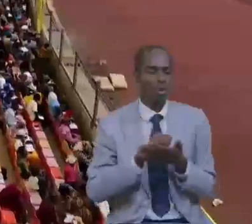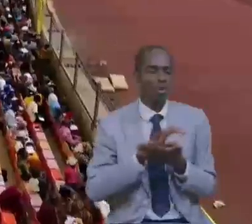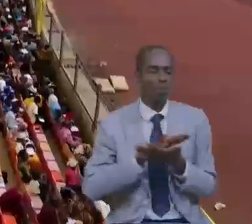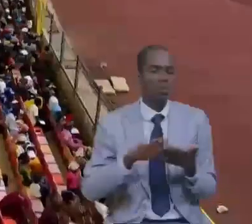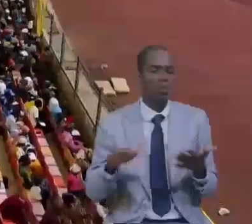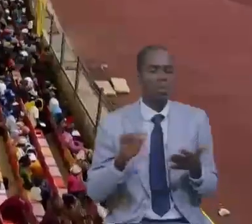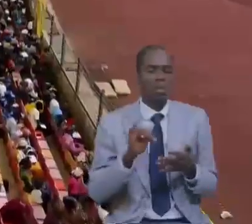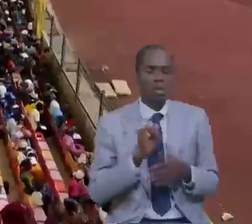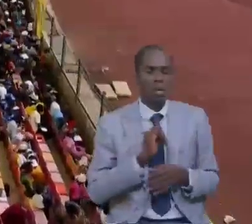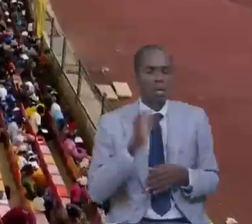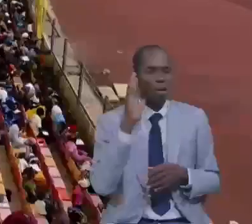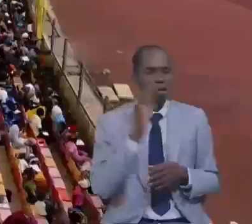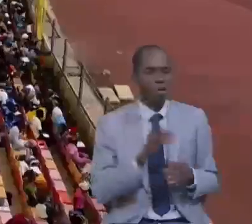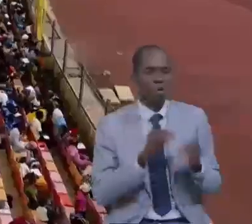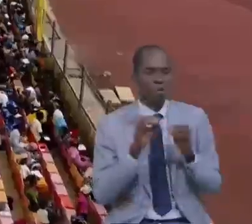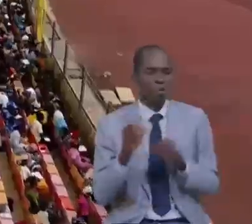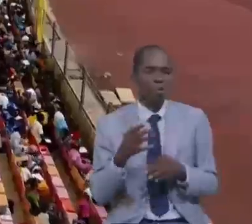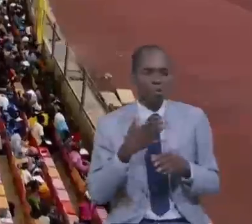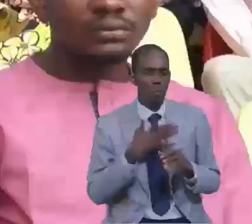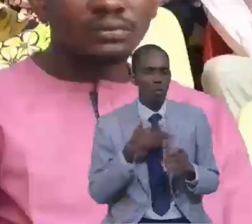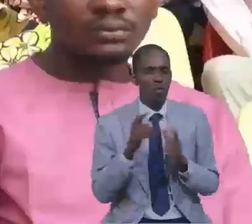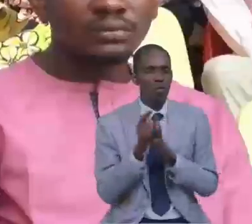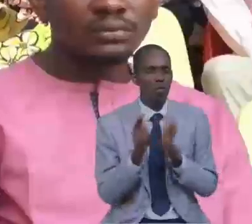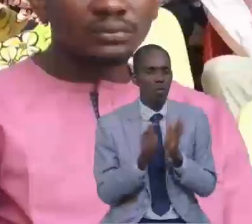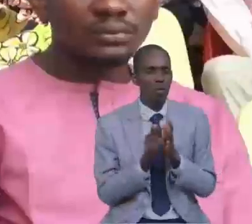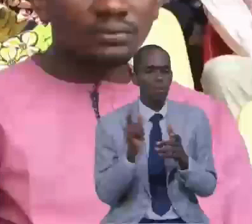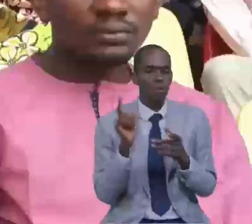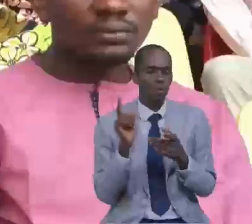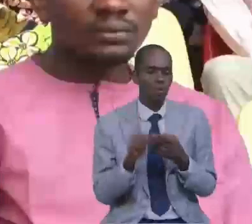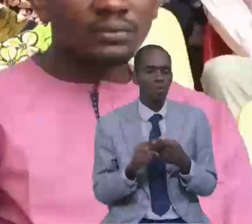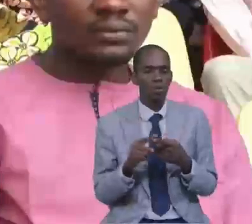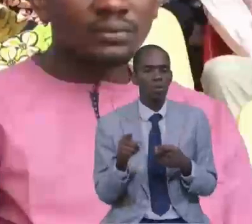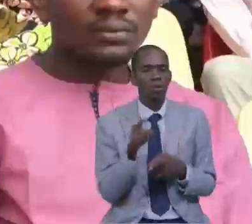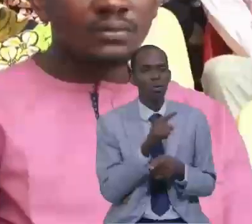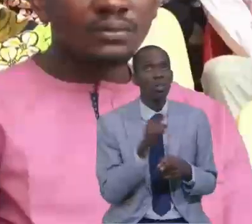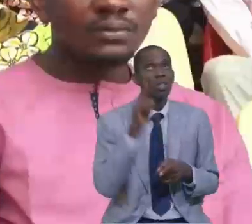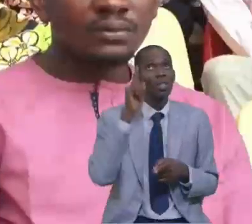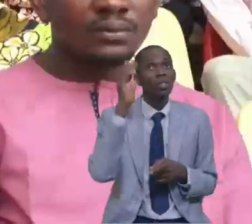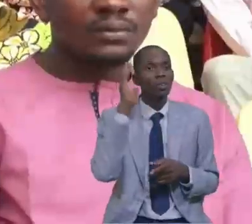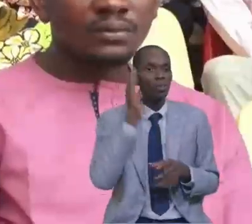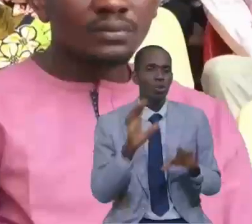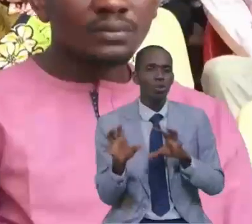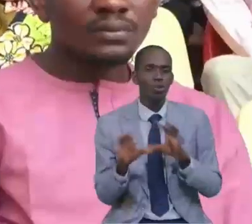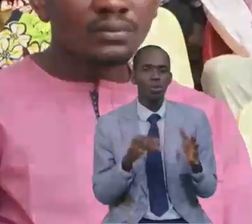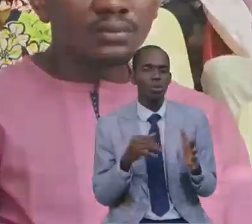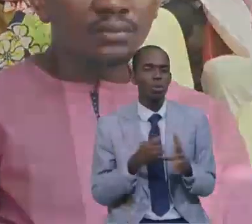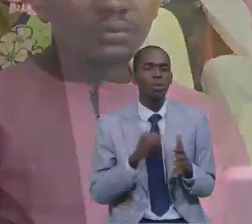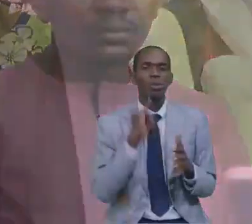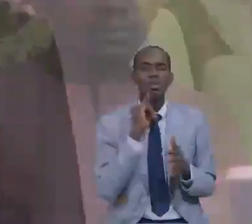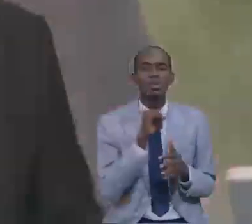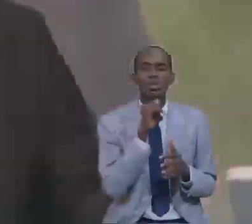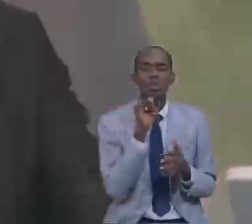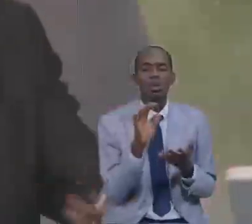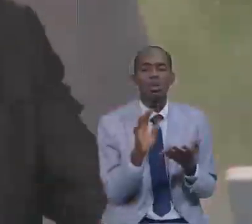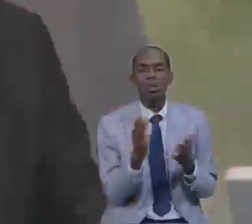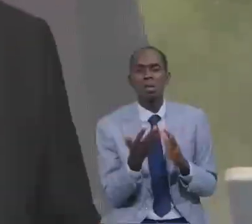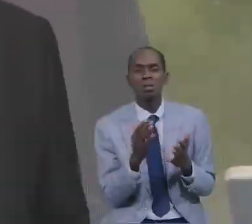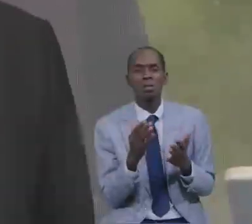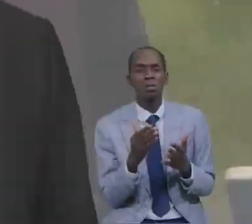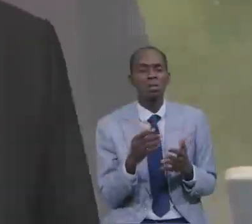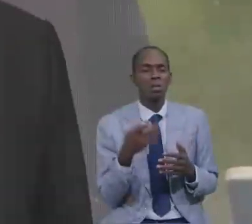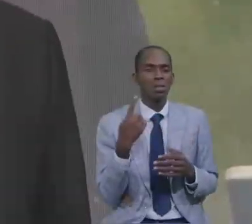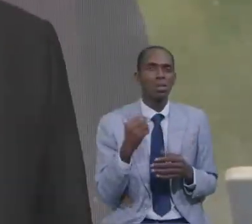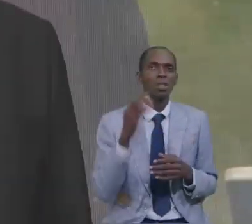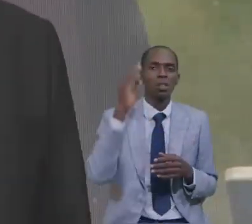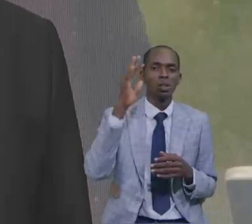like, the pastor telling his members, how many times am I going to emphasize this? How many times am